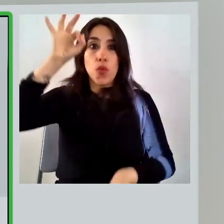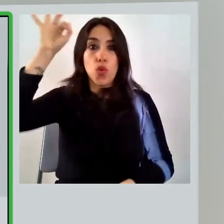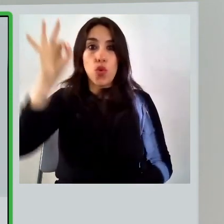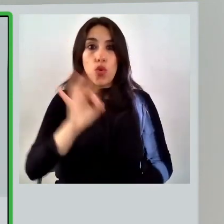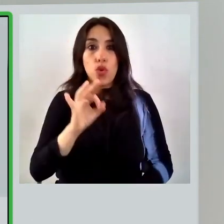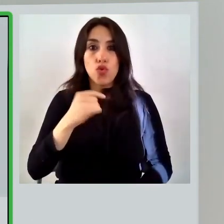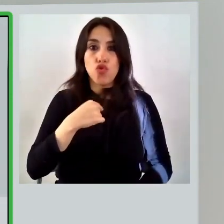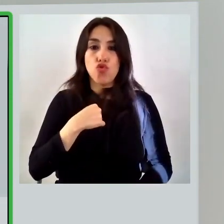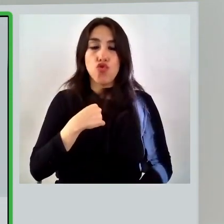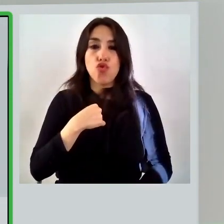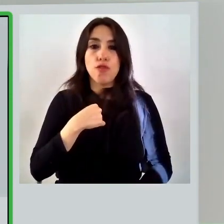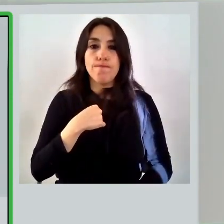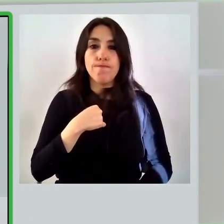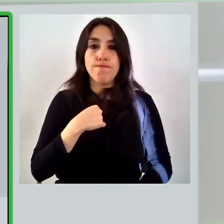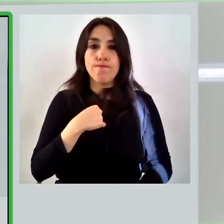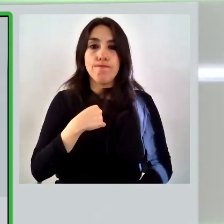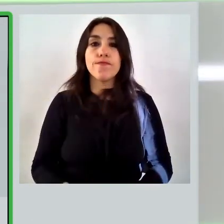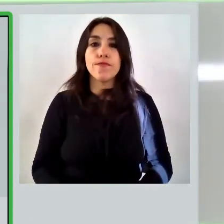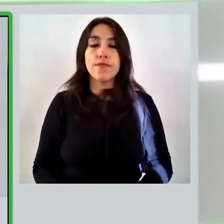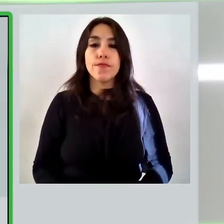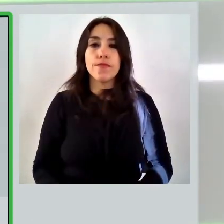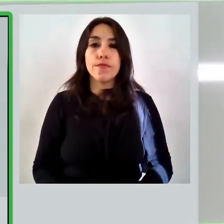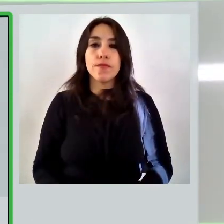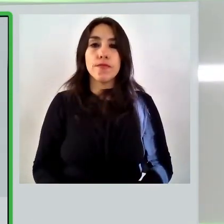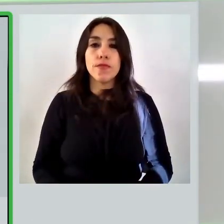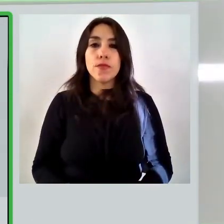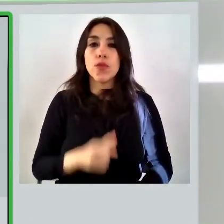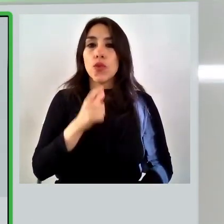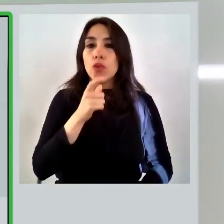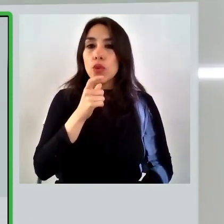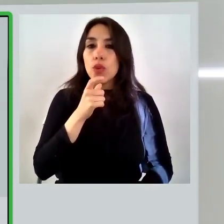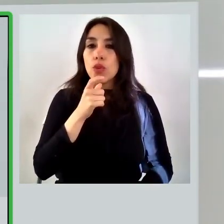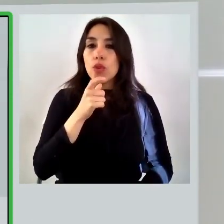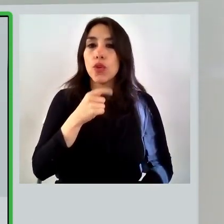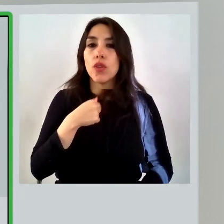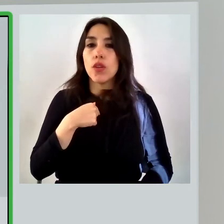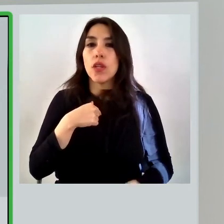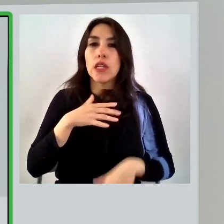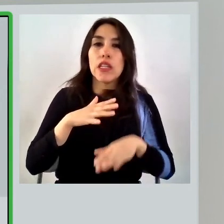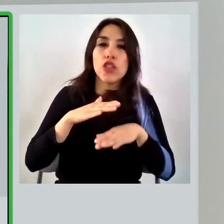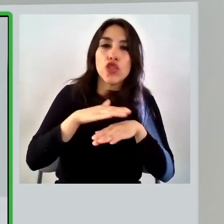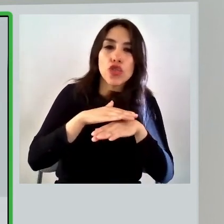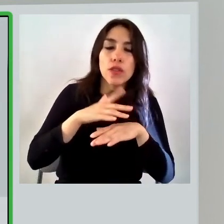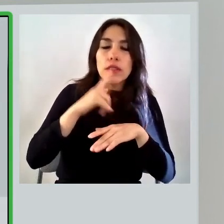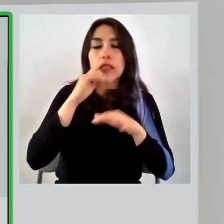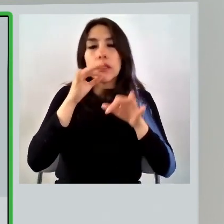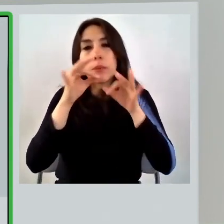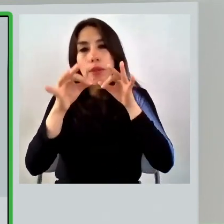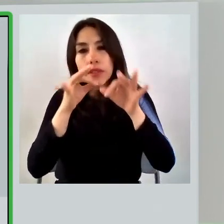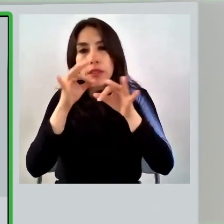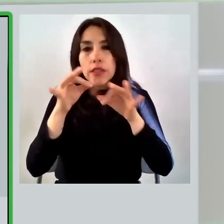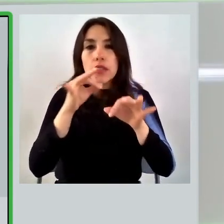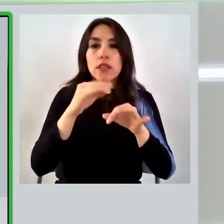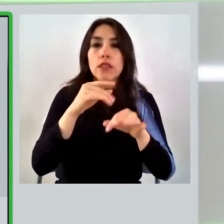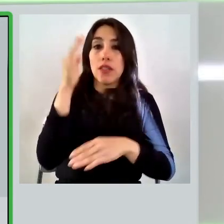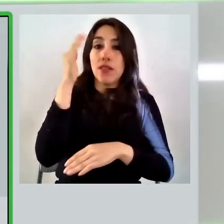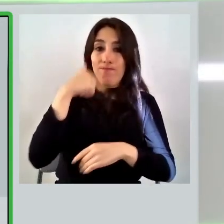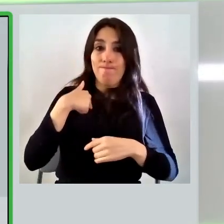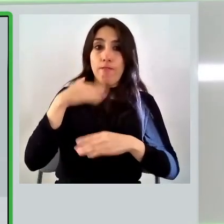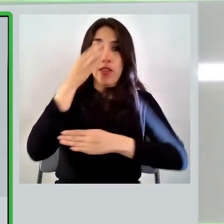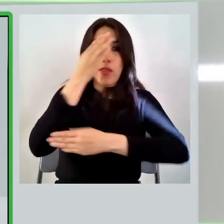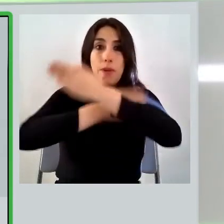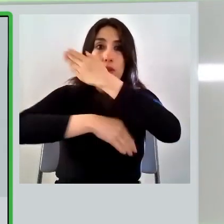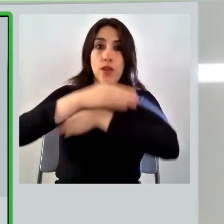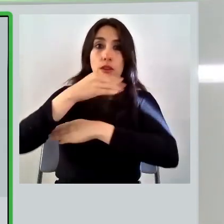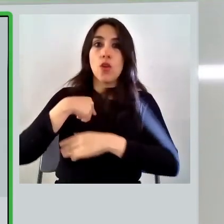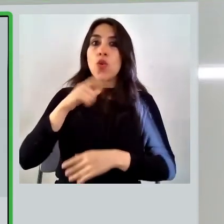And since I went public with my disability, a growing number of people at my company and beyond have told me that my disclosure